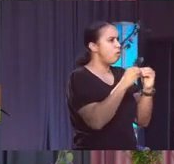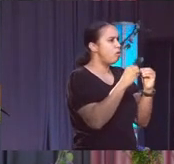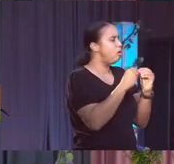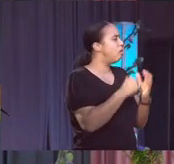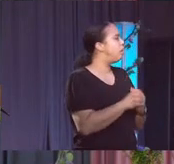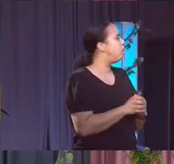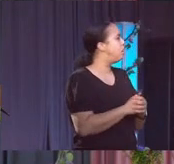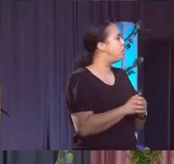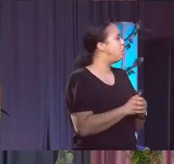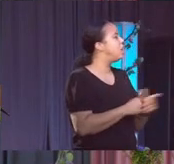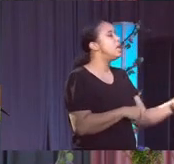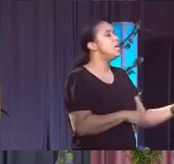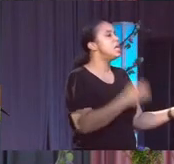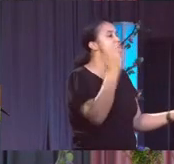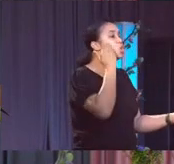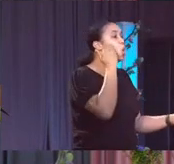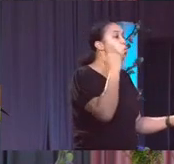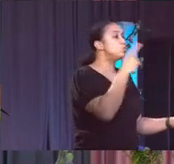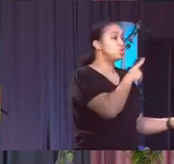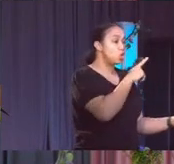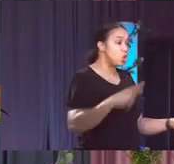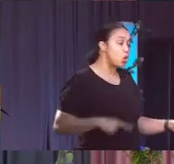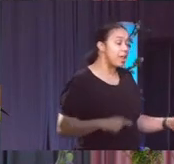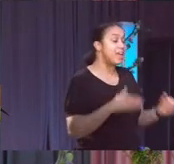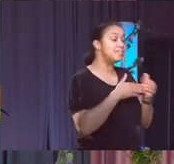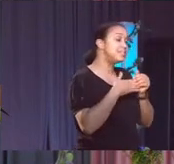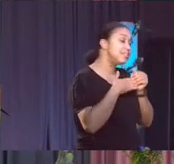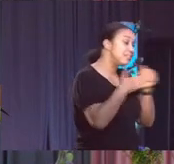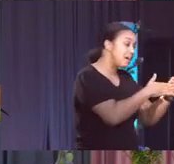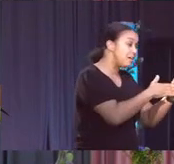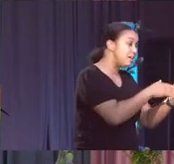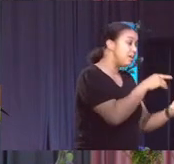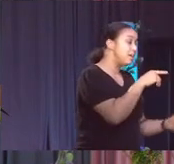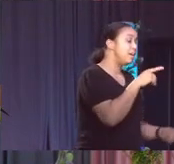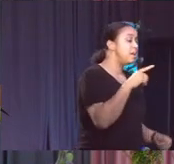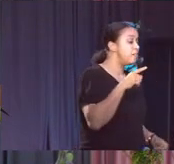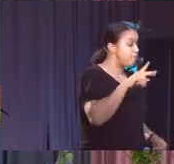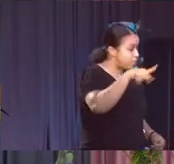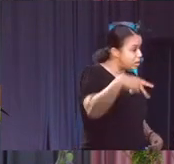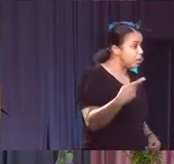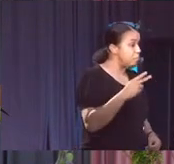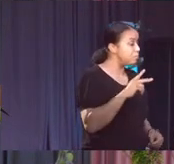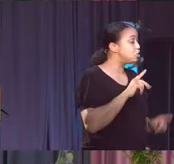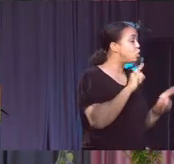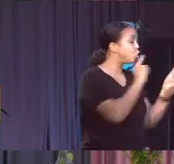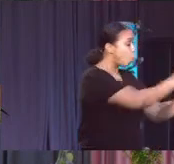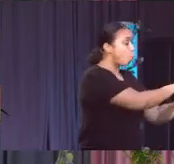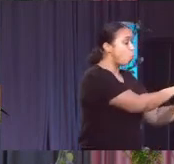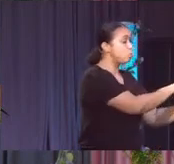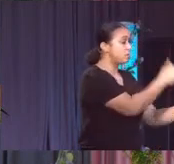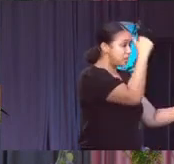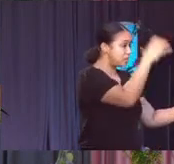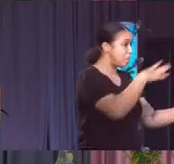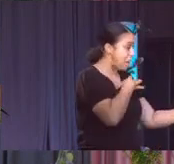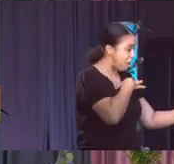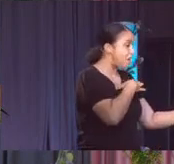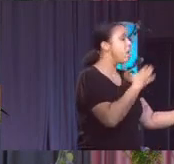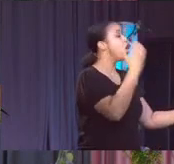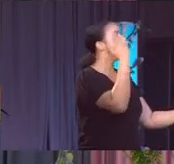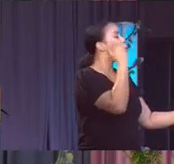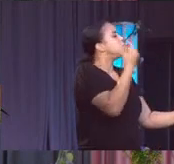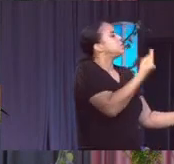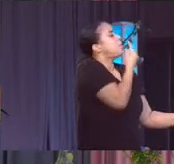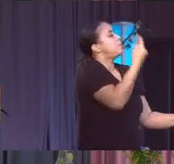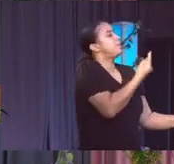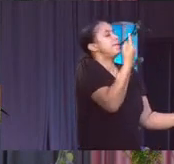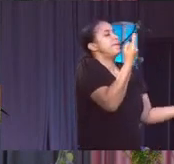And he knows that the Lord has led him to him, so he knows that something is